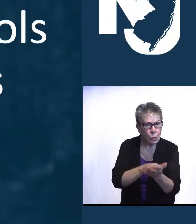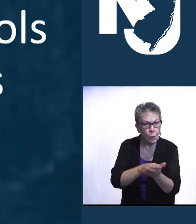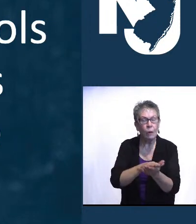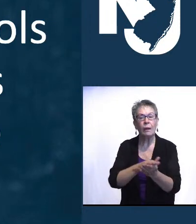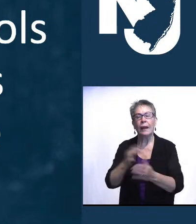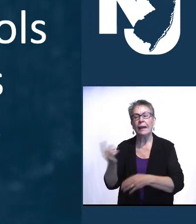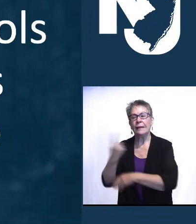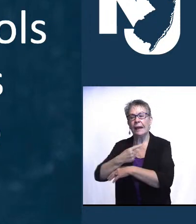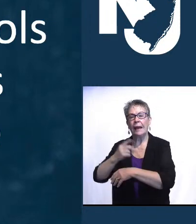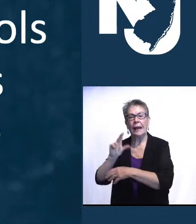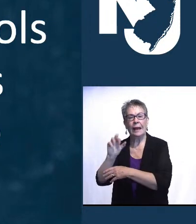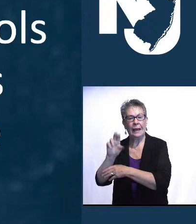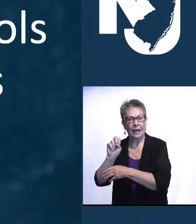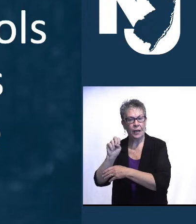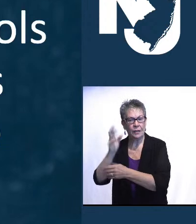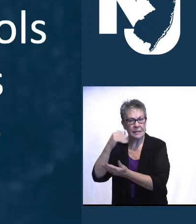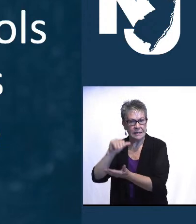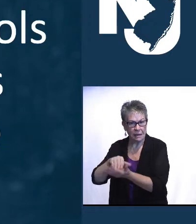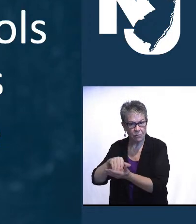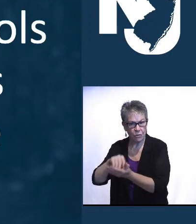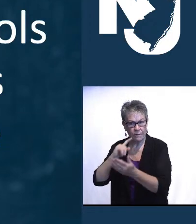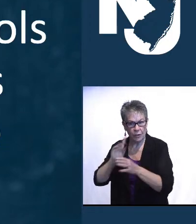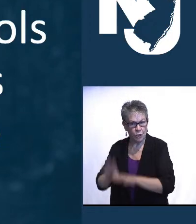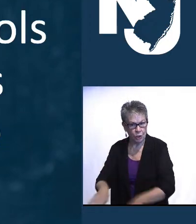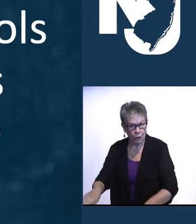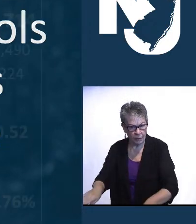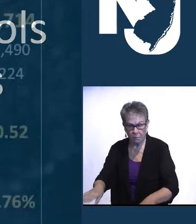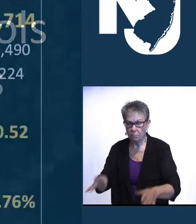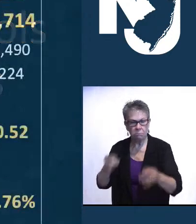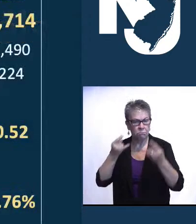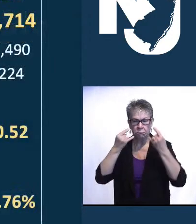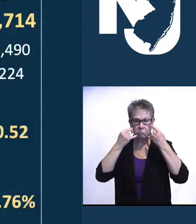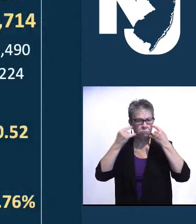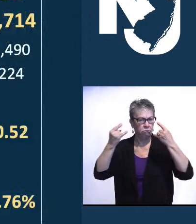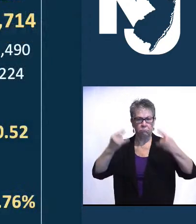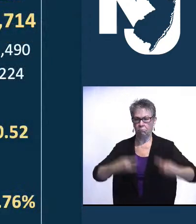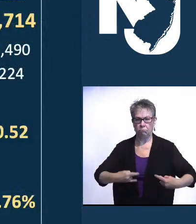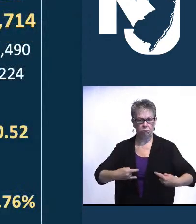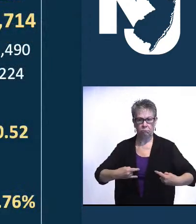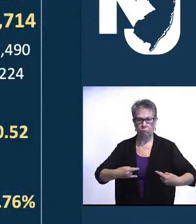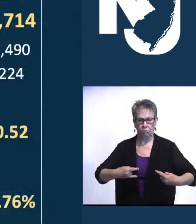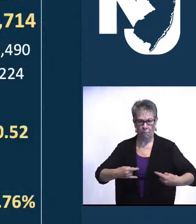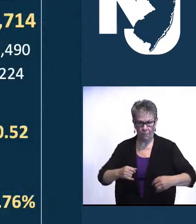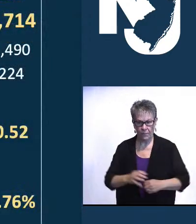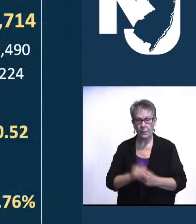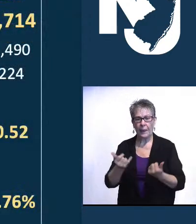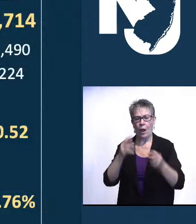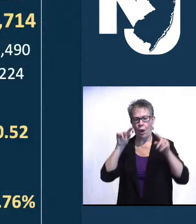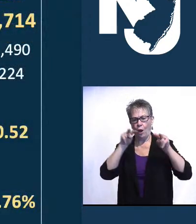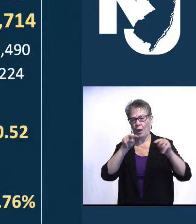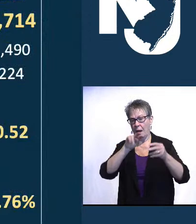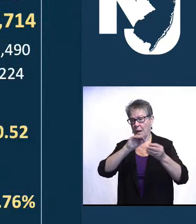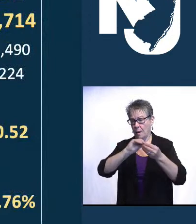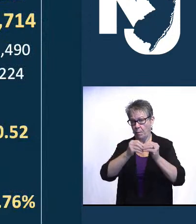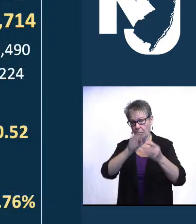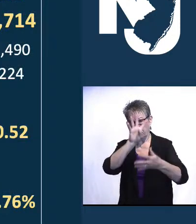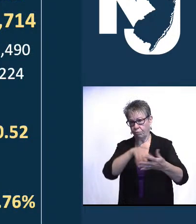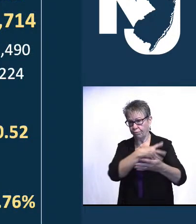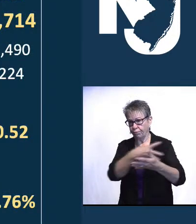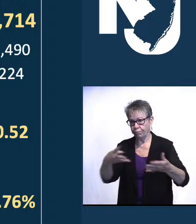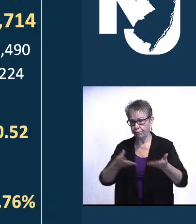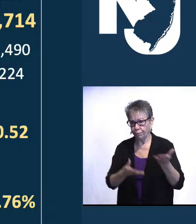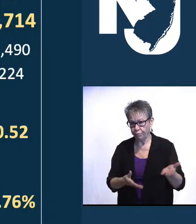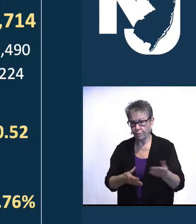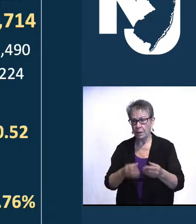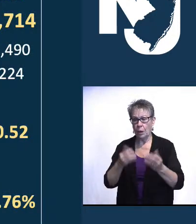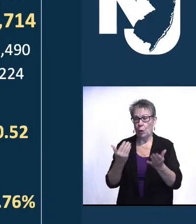that said, let's quickly get to the rest of the numbers for today. First, let's look at the numbers of newly recorded cases. We see the rate of